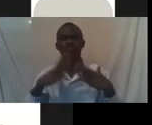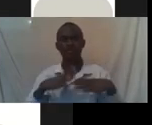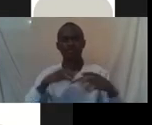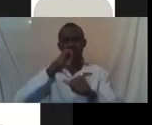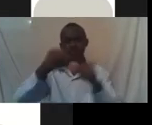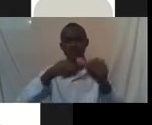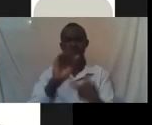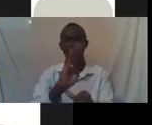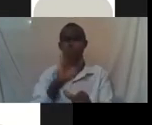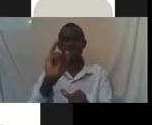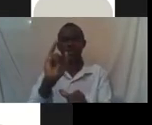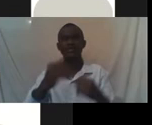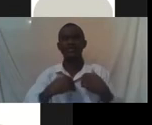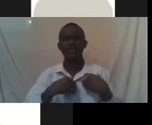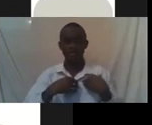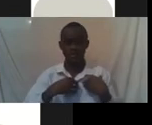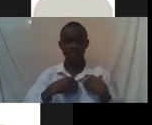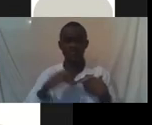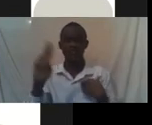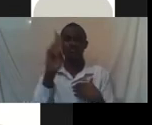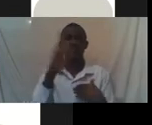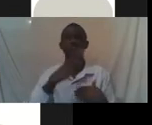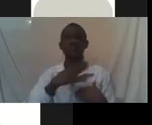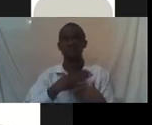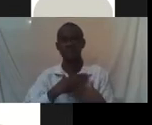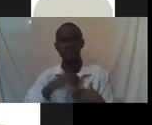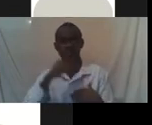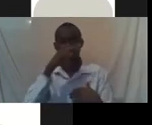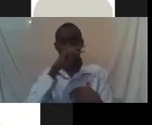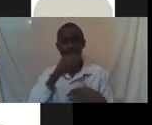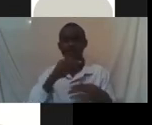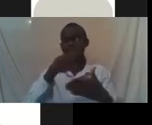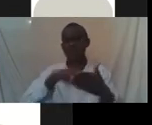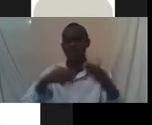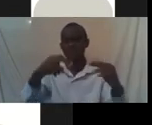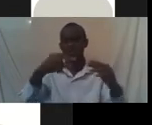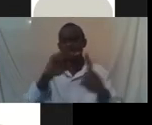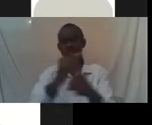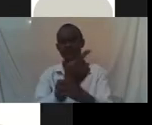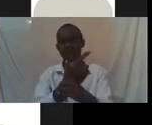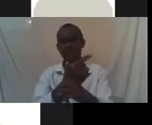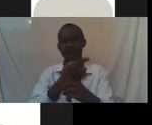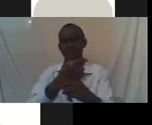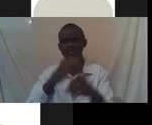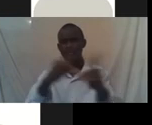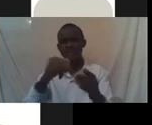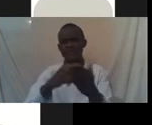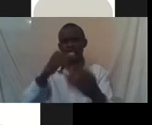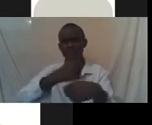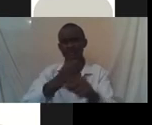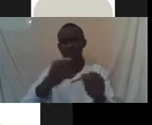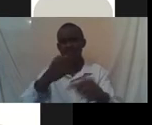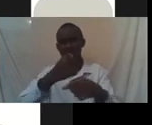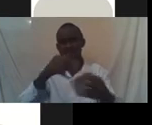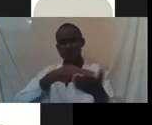the president and the deputy president. What difference do you think that makes? Does it mean that there's now opportunity for